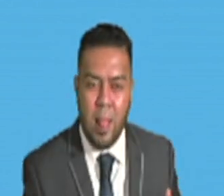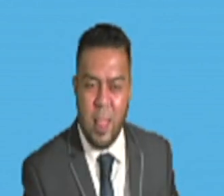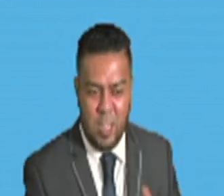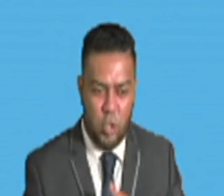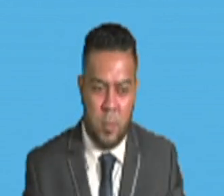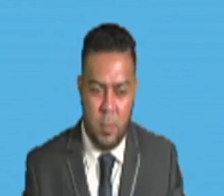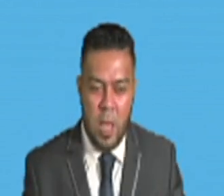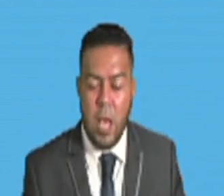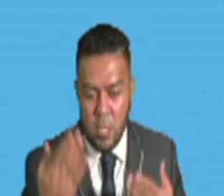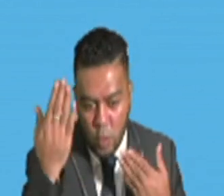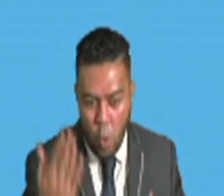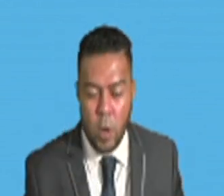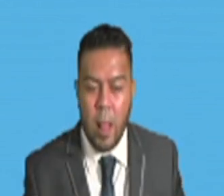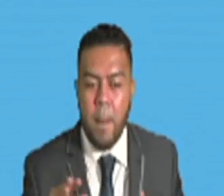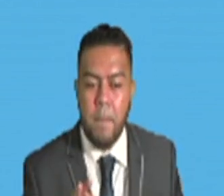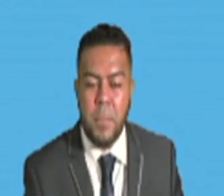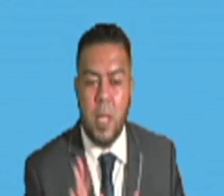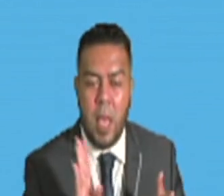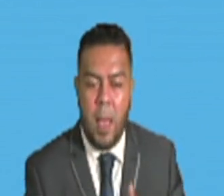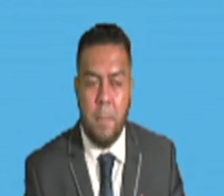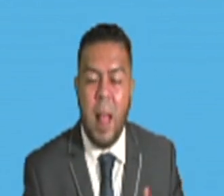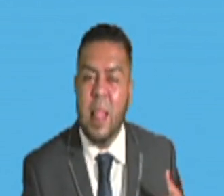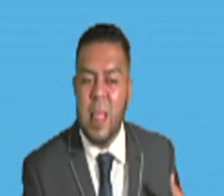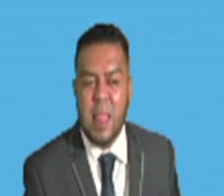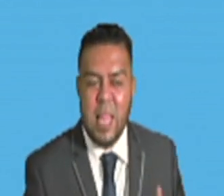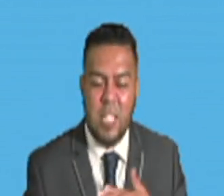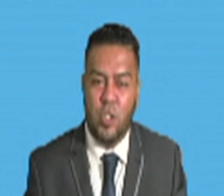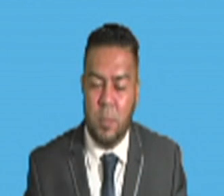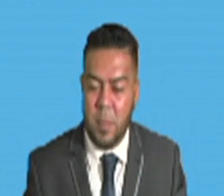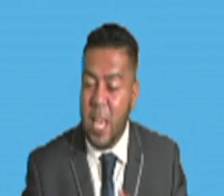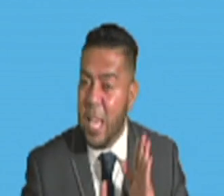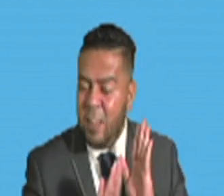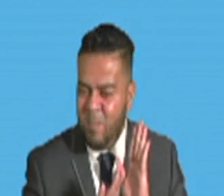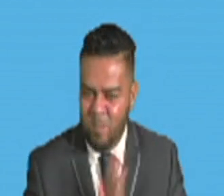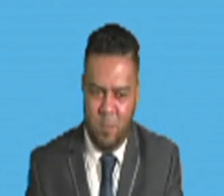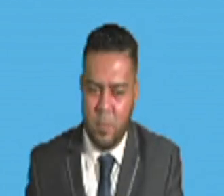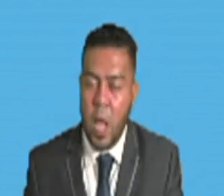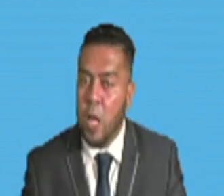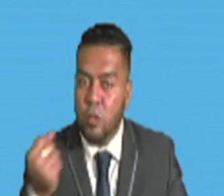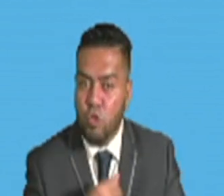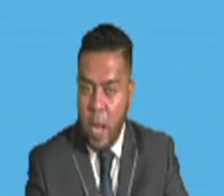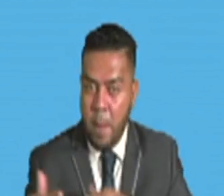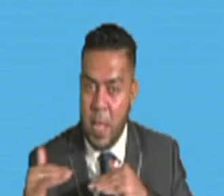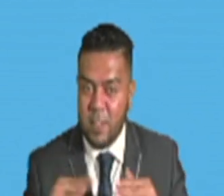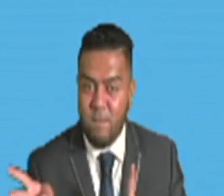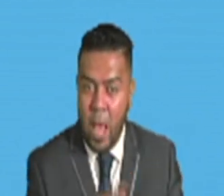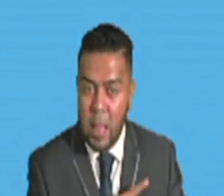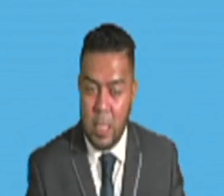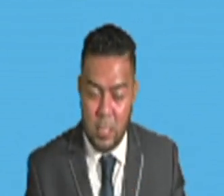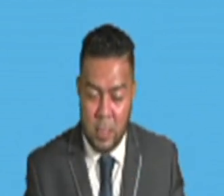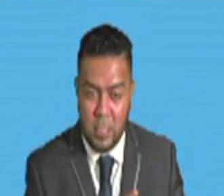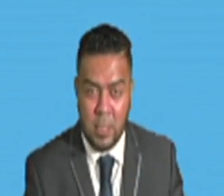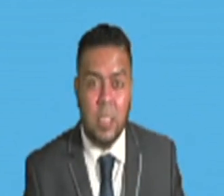as our Honourable Prime Minister has done, leadership in condemning gender-based violence, leadership